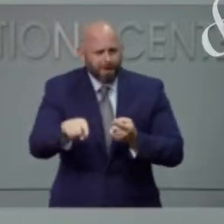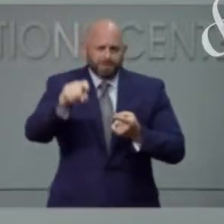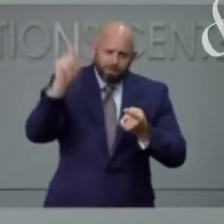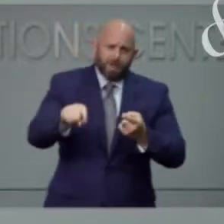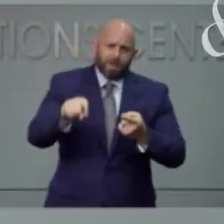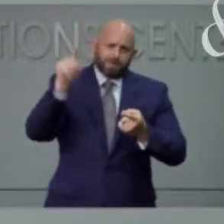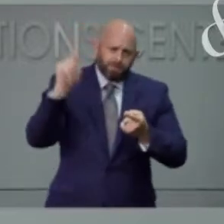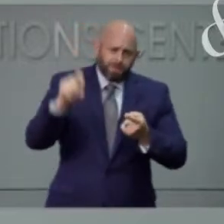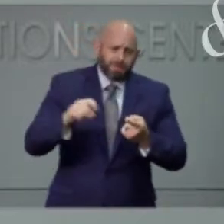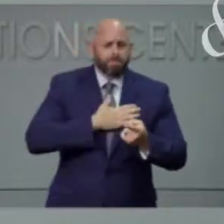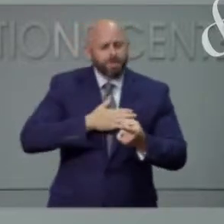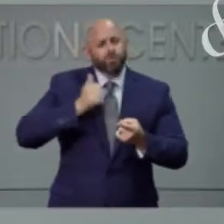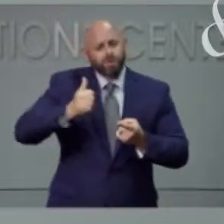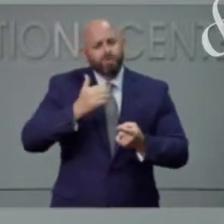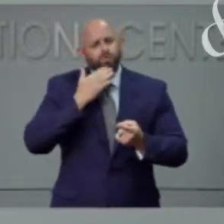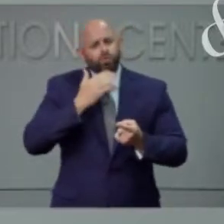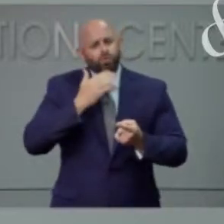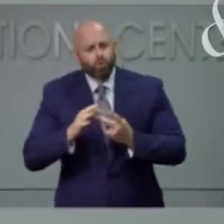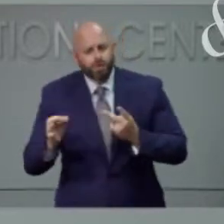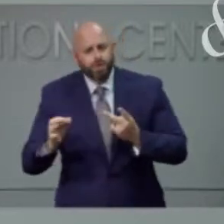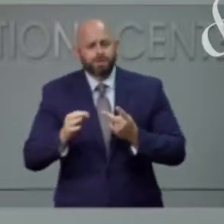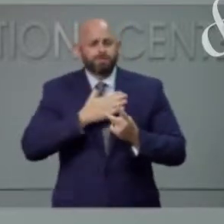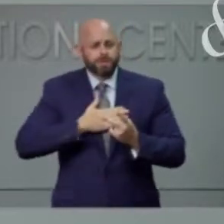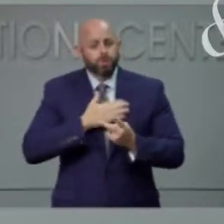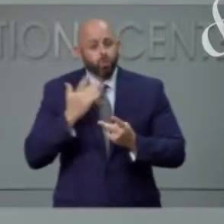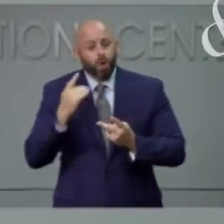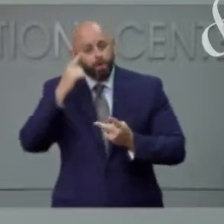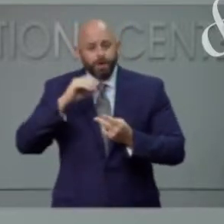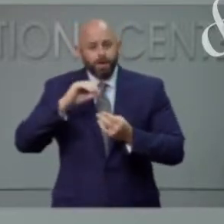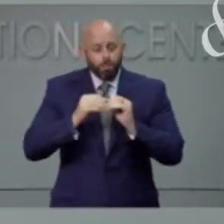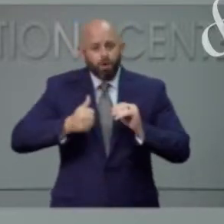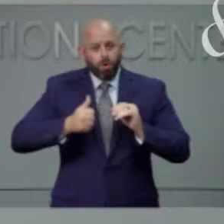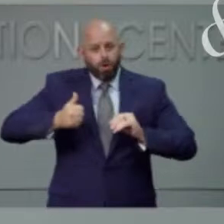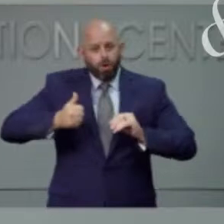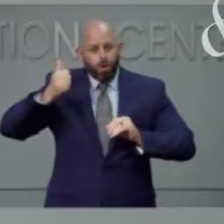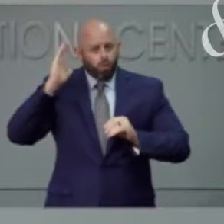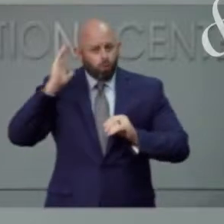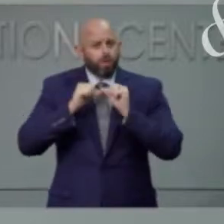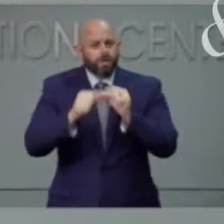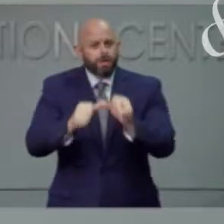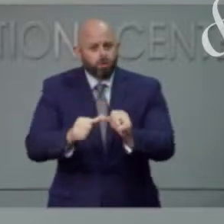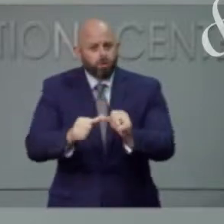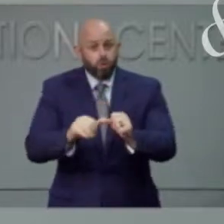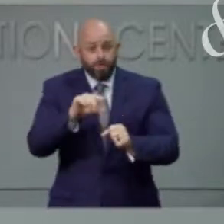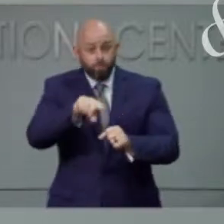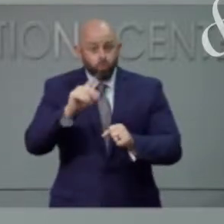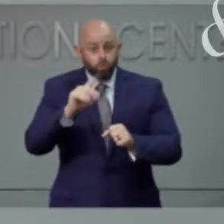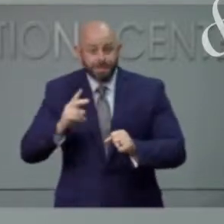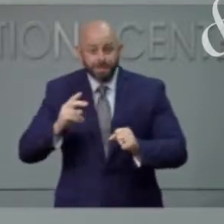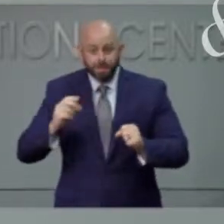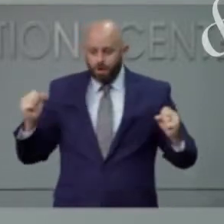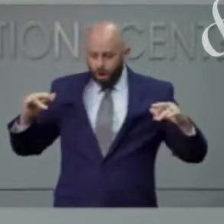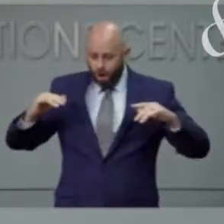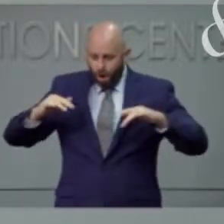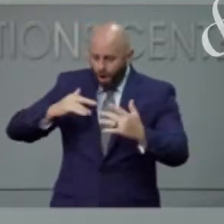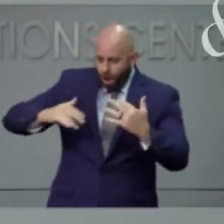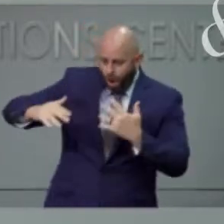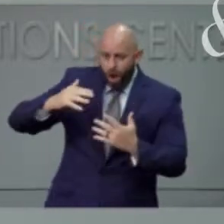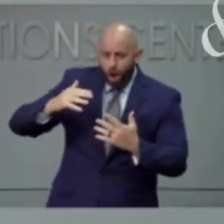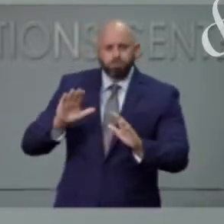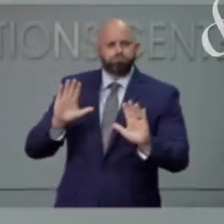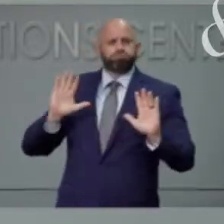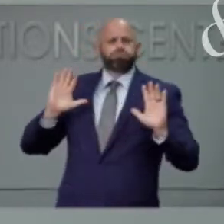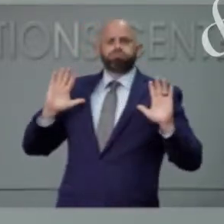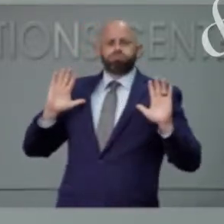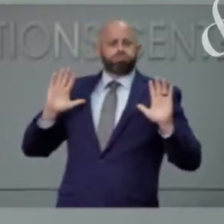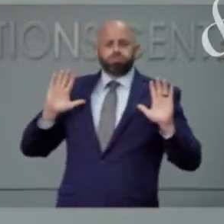make good choices for yourself in terms of wearing a mask and avoiding large gatherings. Just because things have eased restrictions doesn't